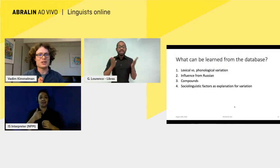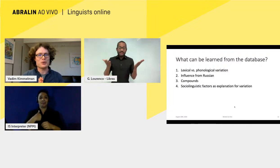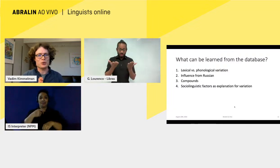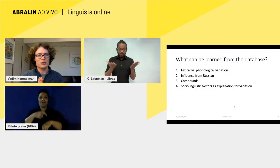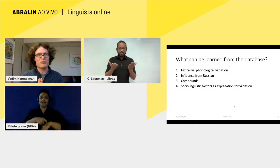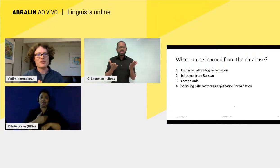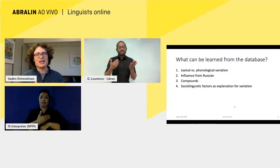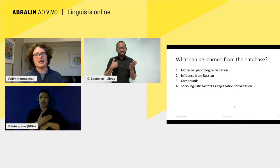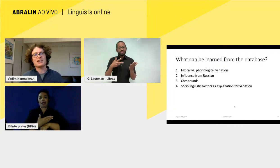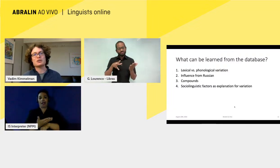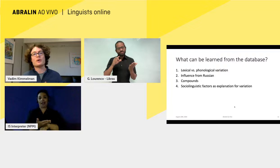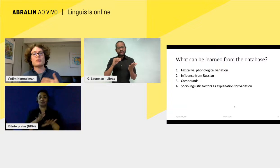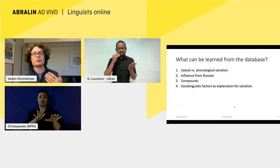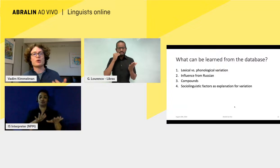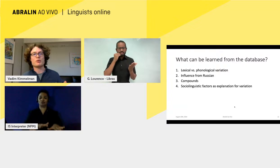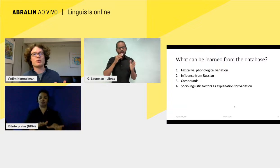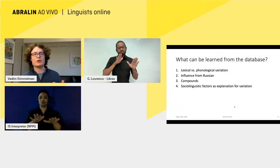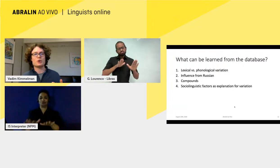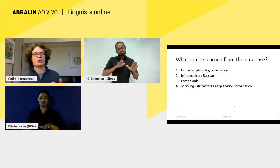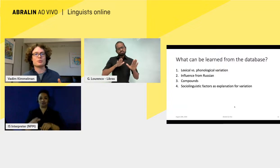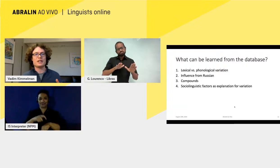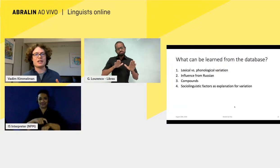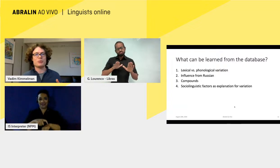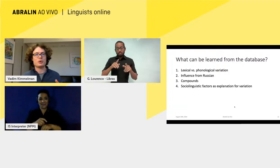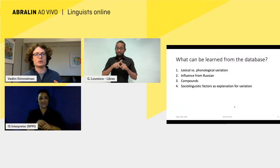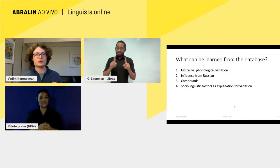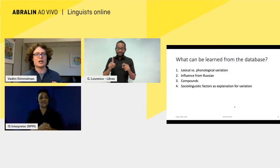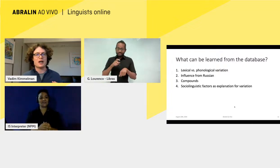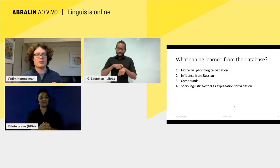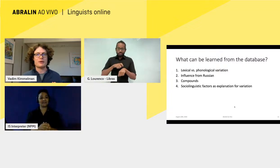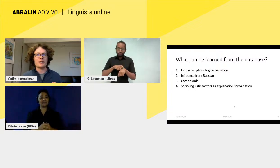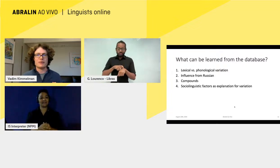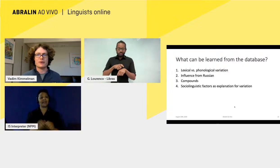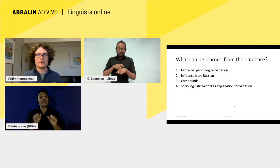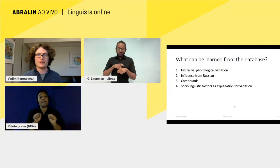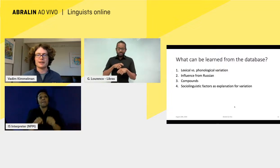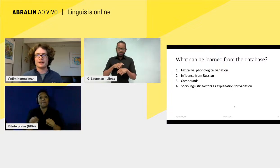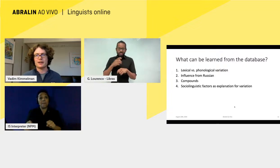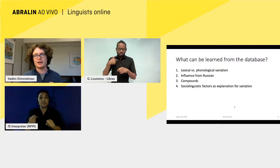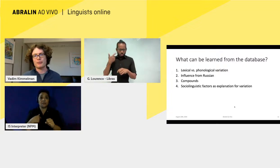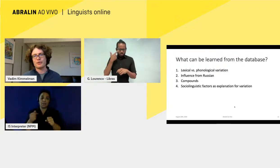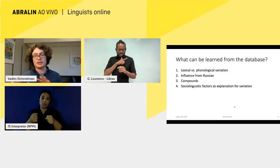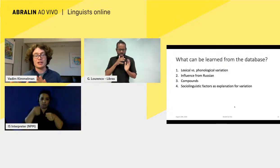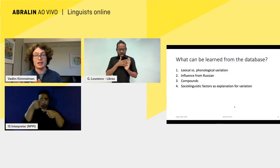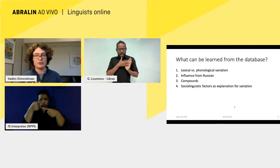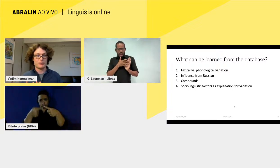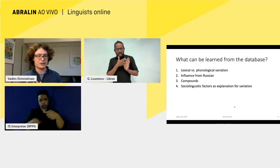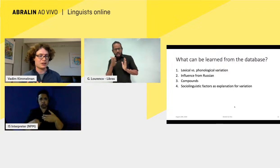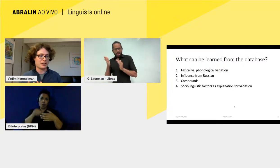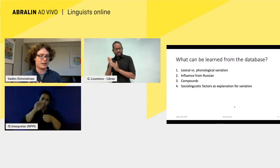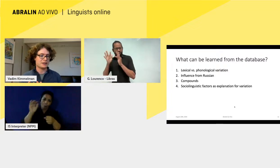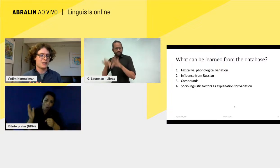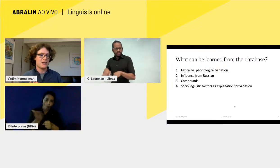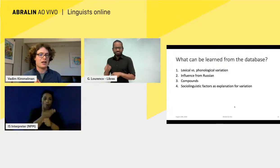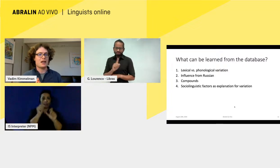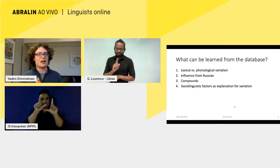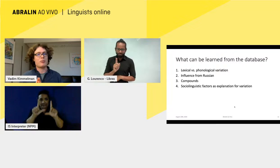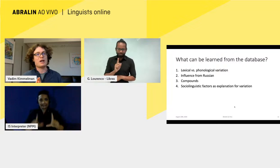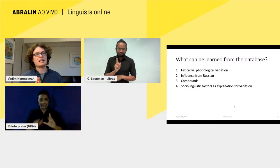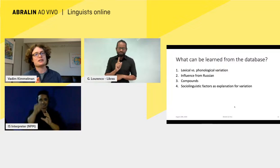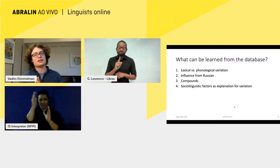than I thought I would. So I probably won't be able to cover everything that I have in my